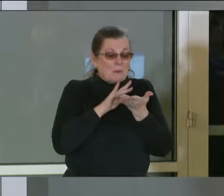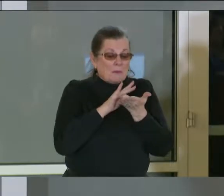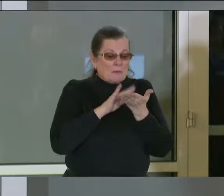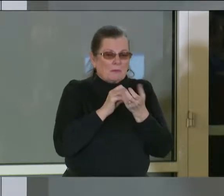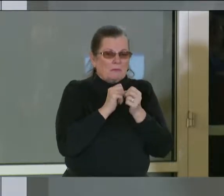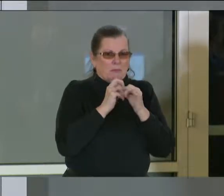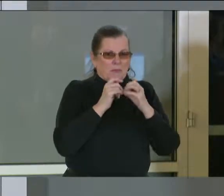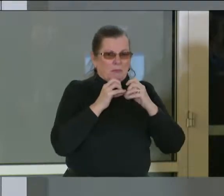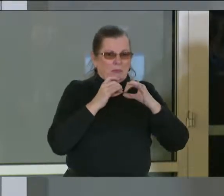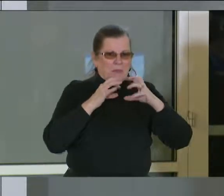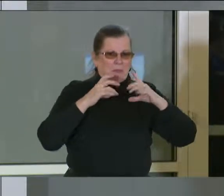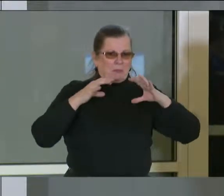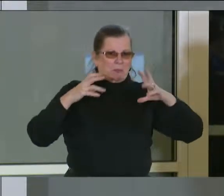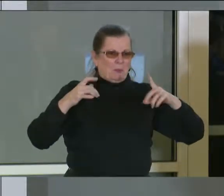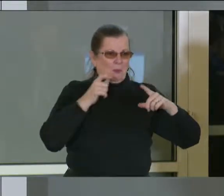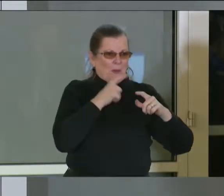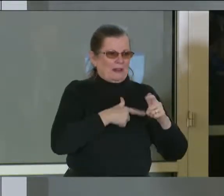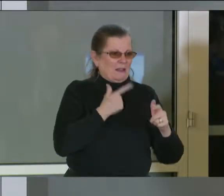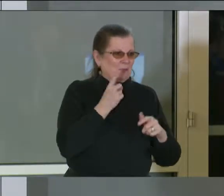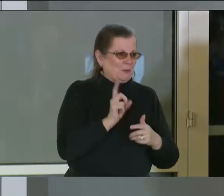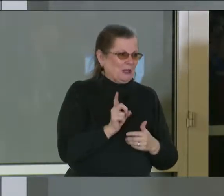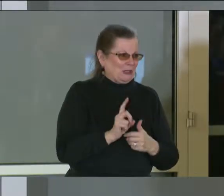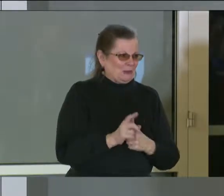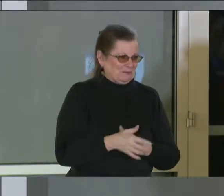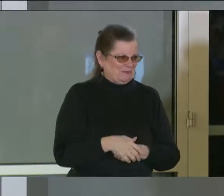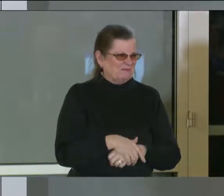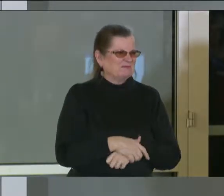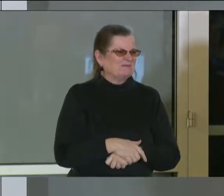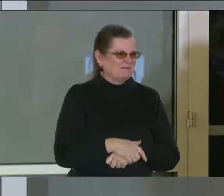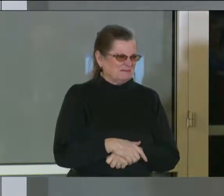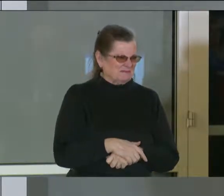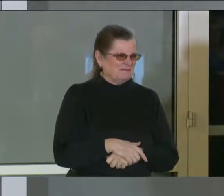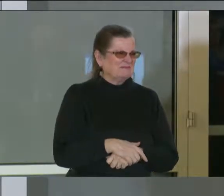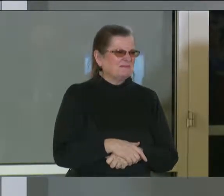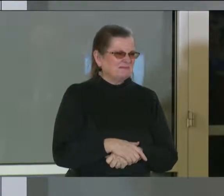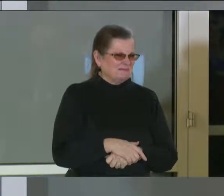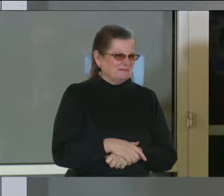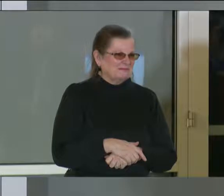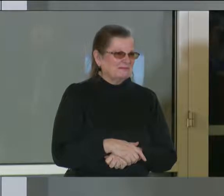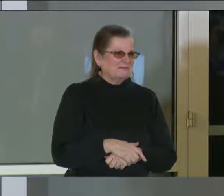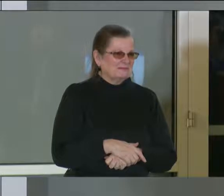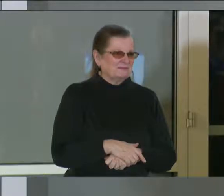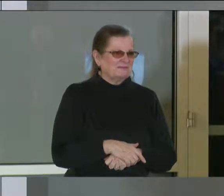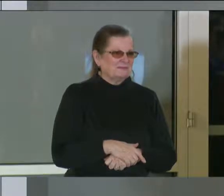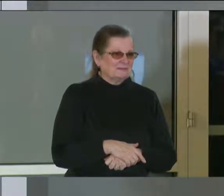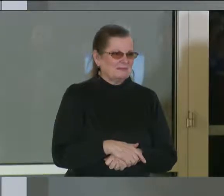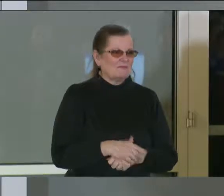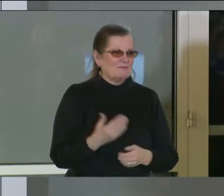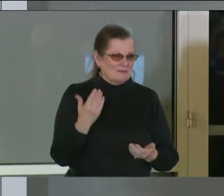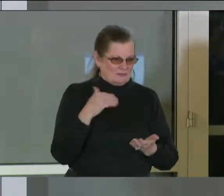So again, if you would just begin by simply clicking the ward that you're visiting from.